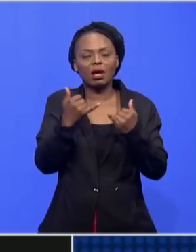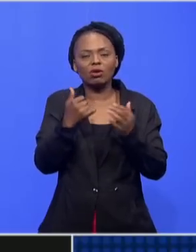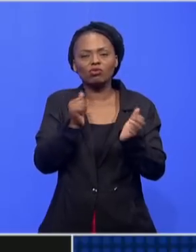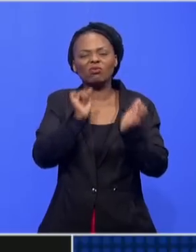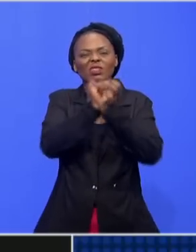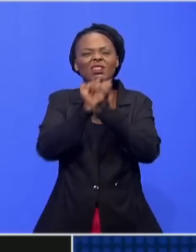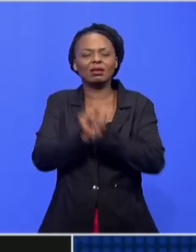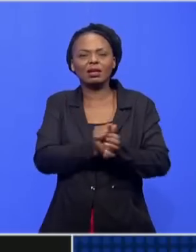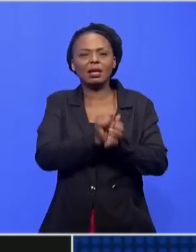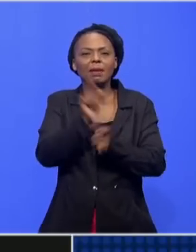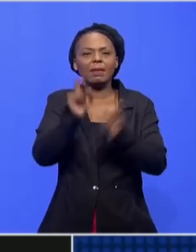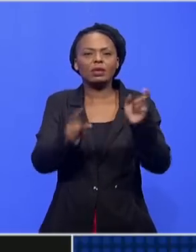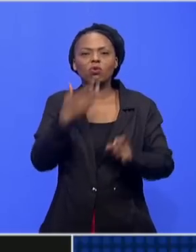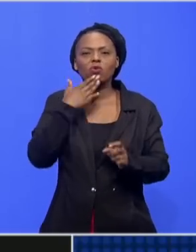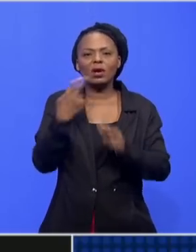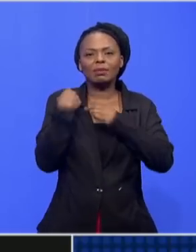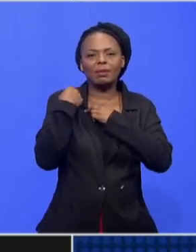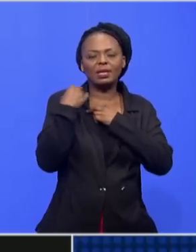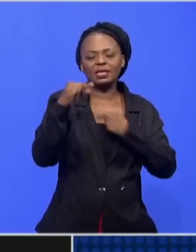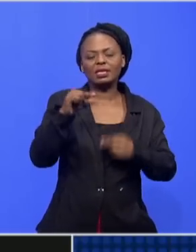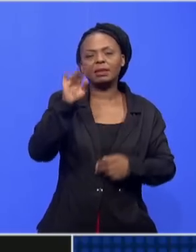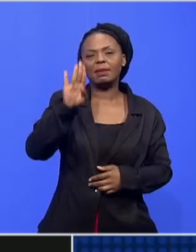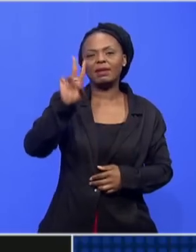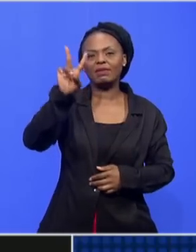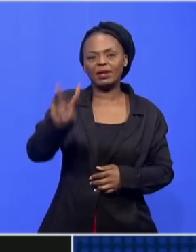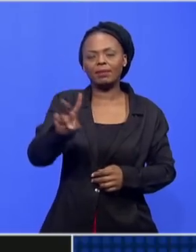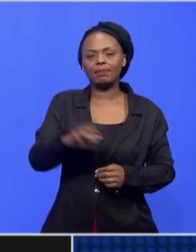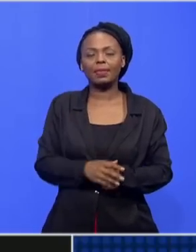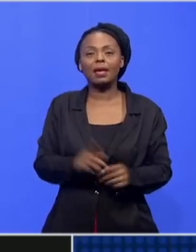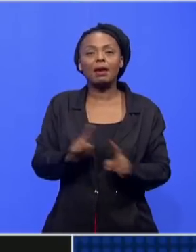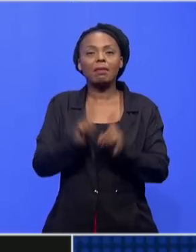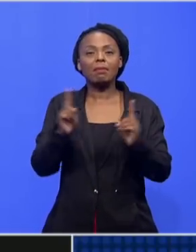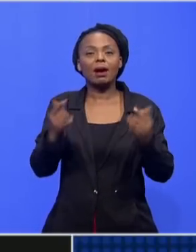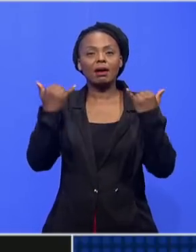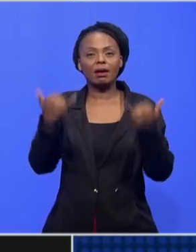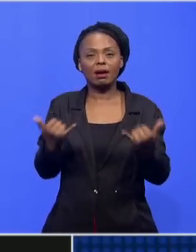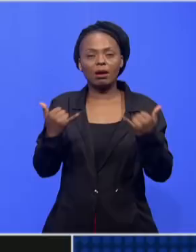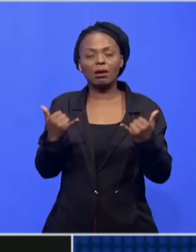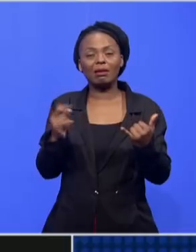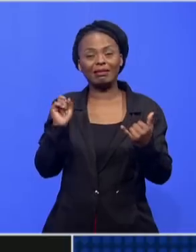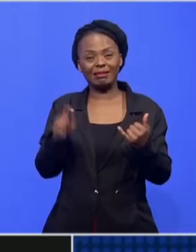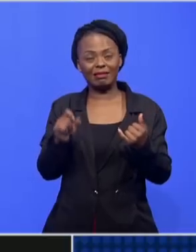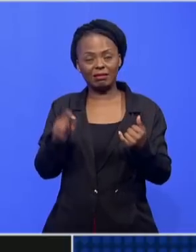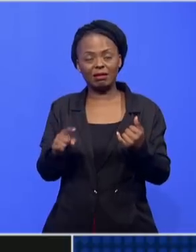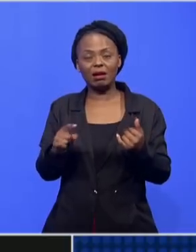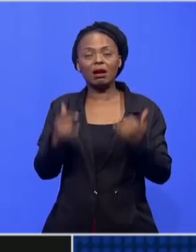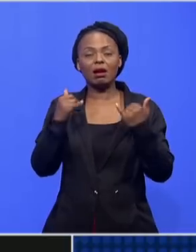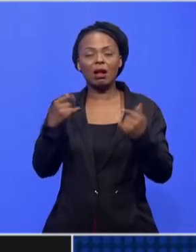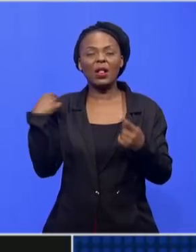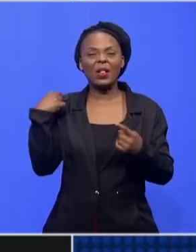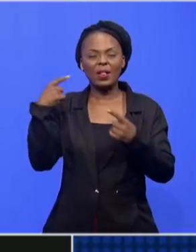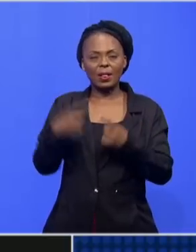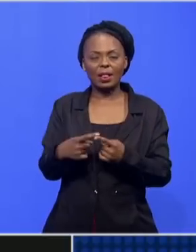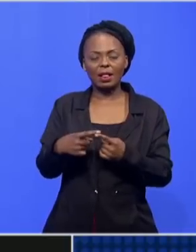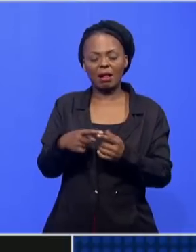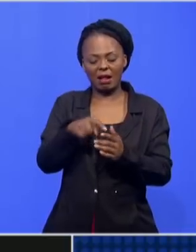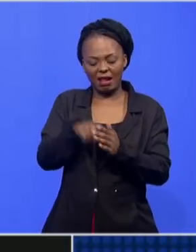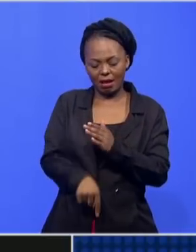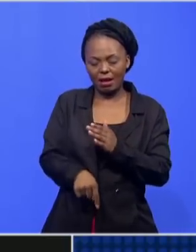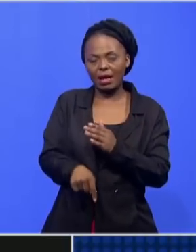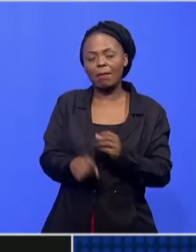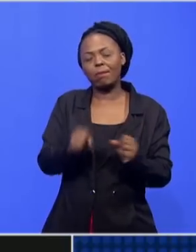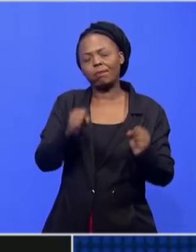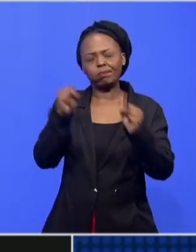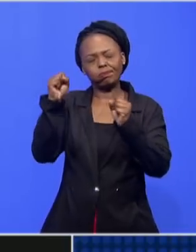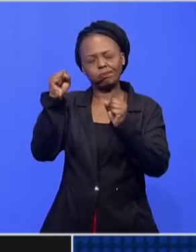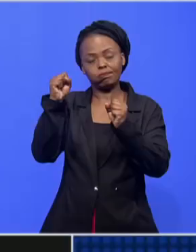scourge of gender-based violence. But obviously at this point, it is the details are still